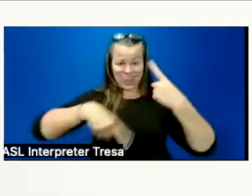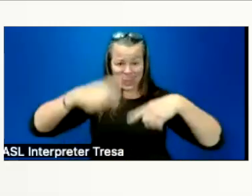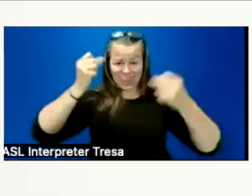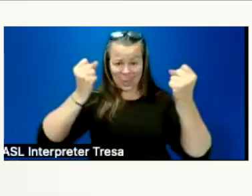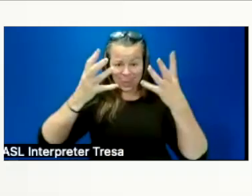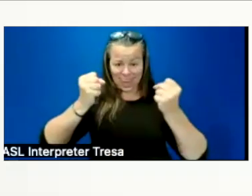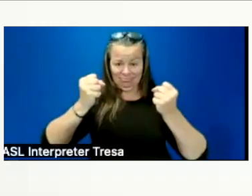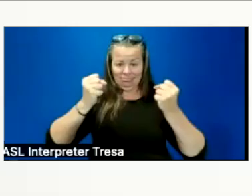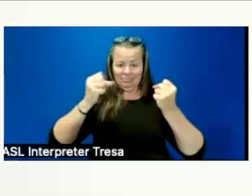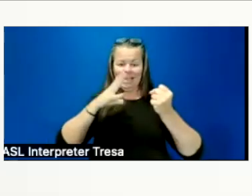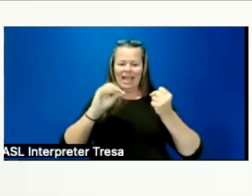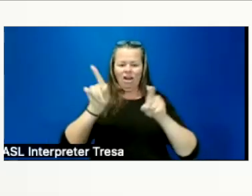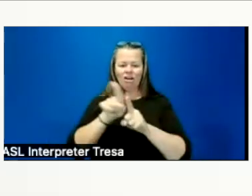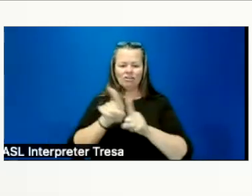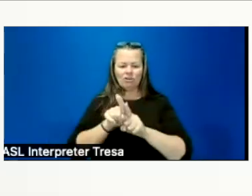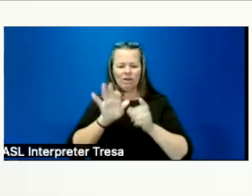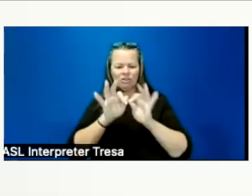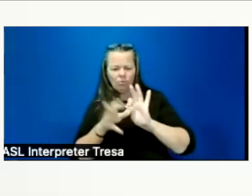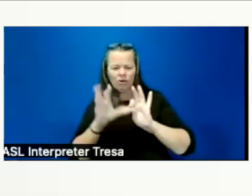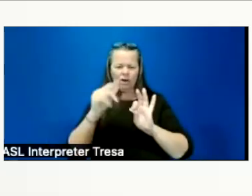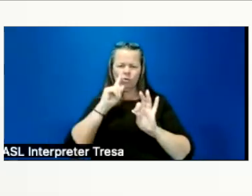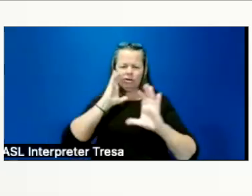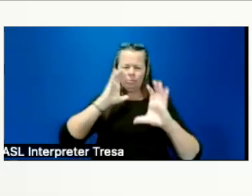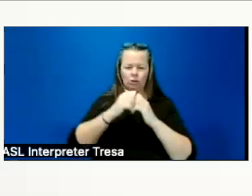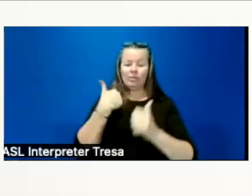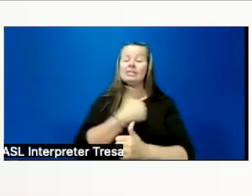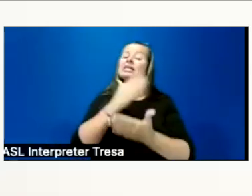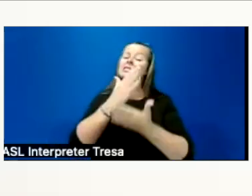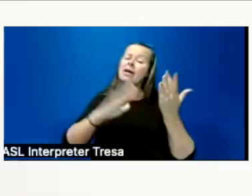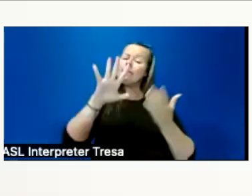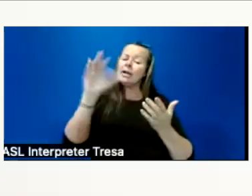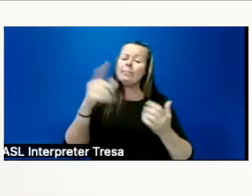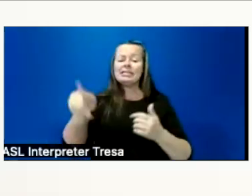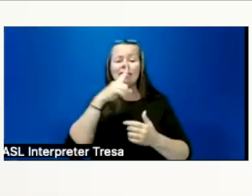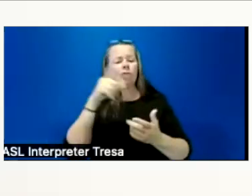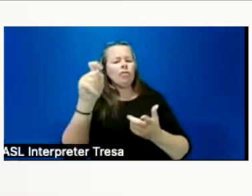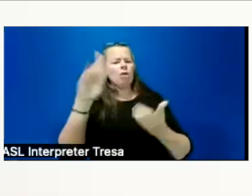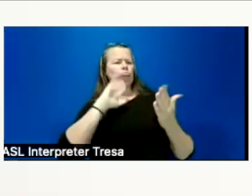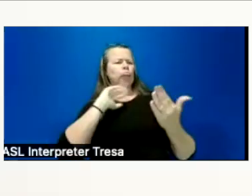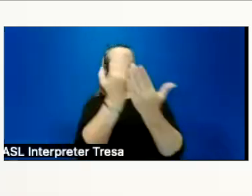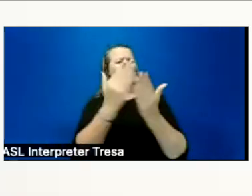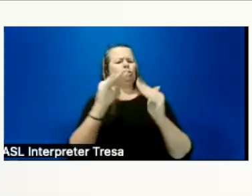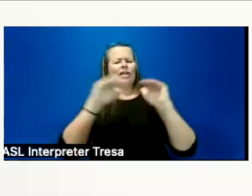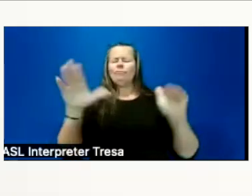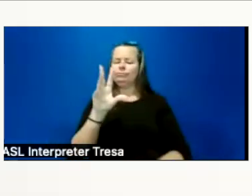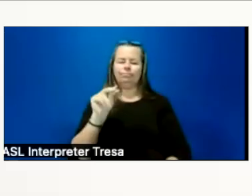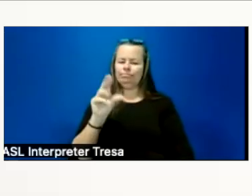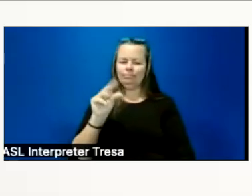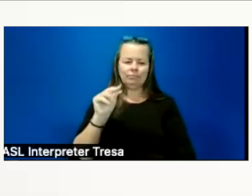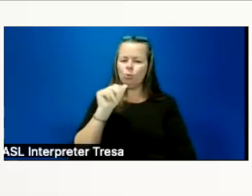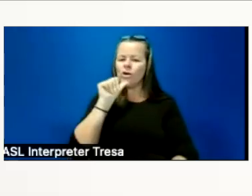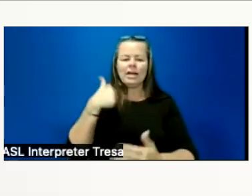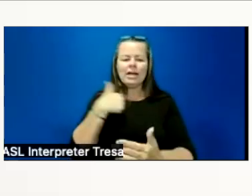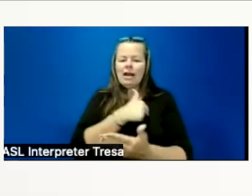language back. There are many or some companies that they claim that they arrived to this level, but we are not there yet. I think if you ask